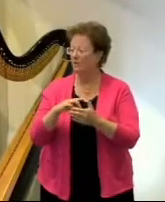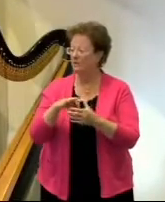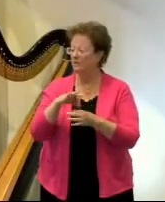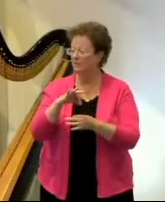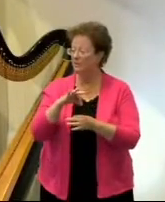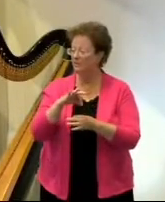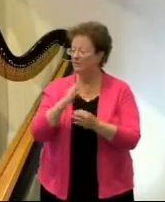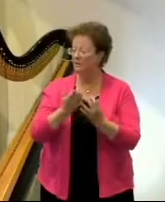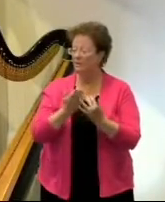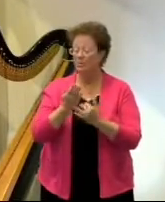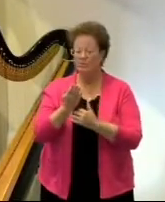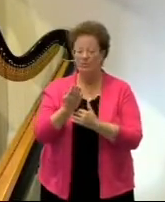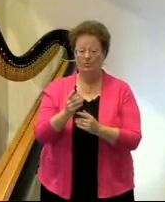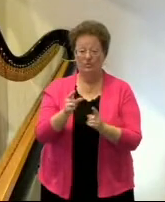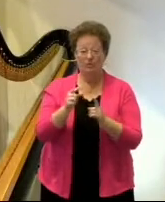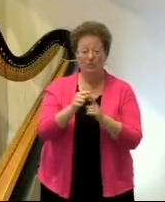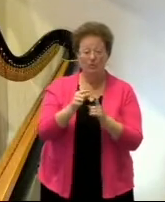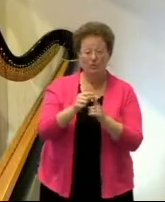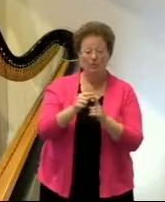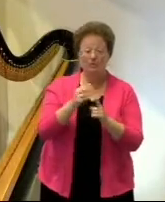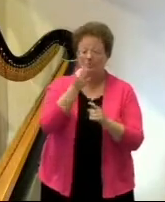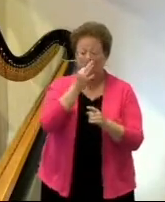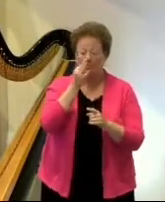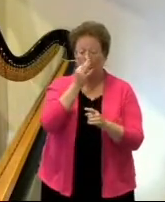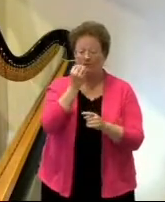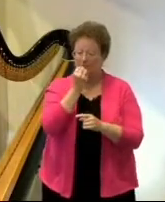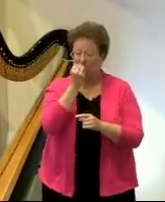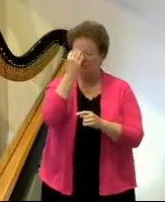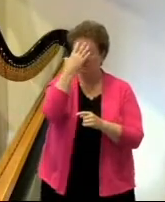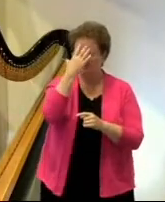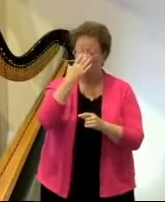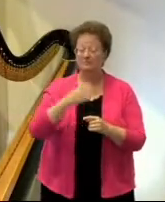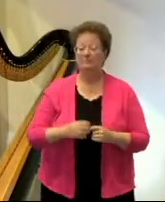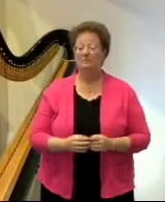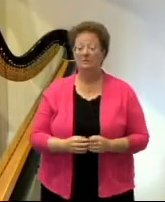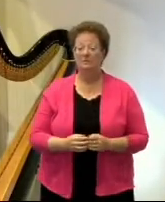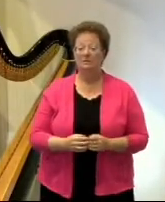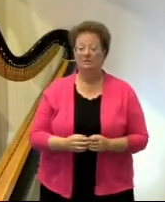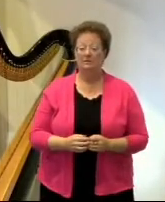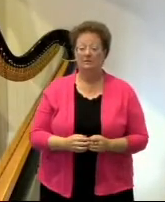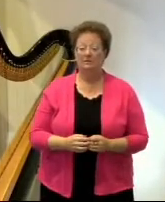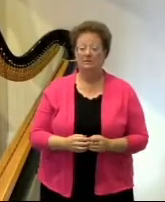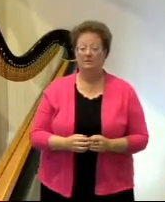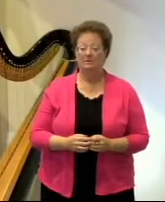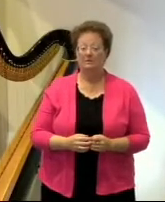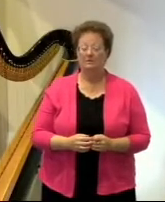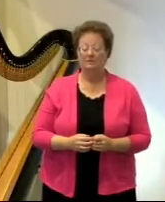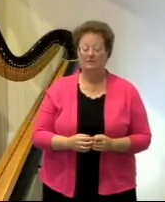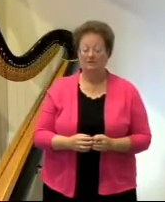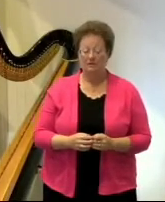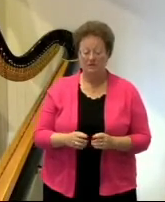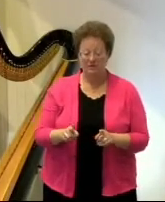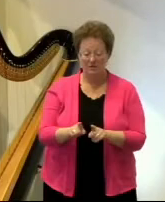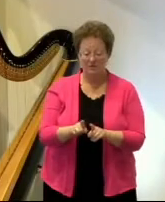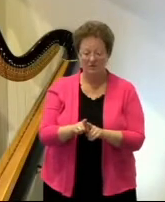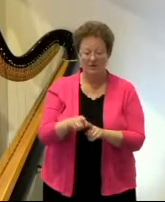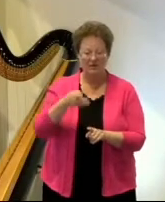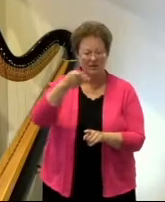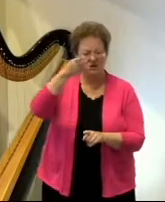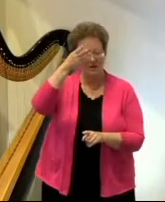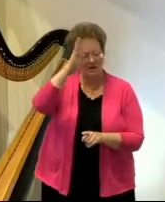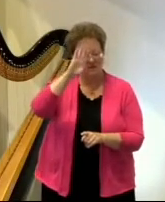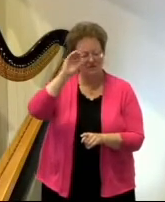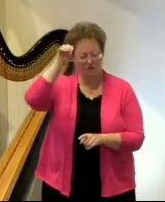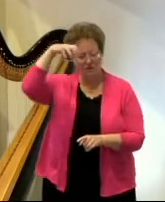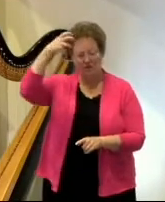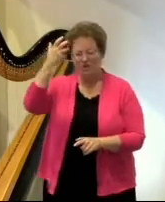these means of grace. And even more amazing than these means is God's grace